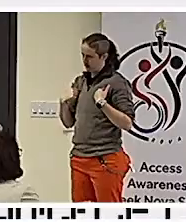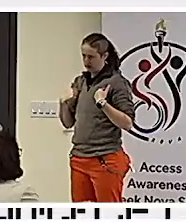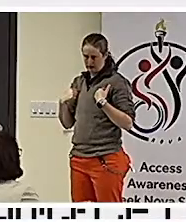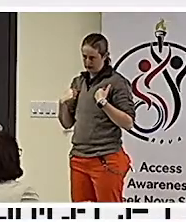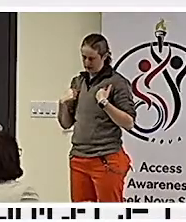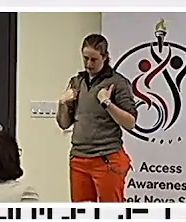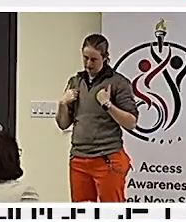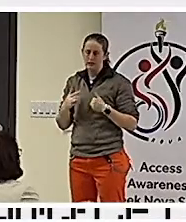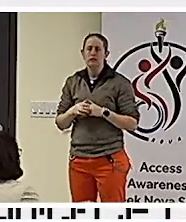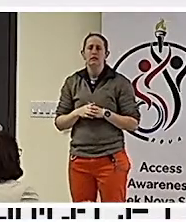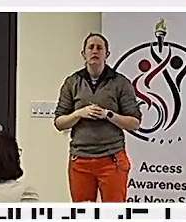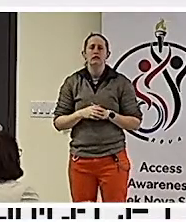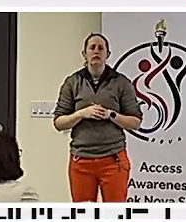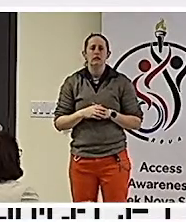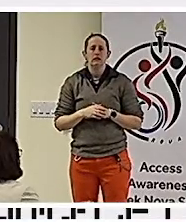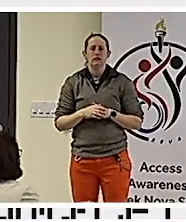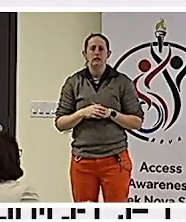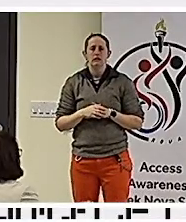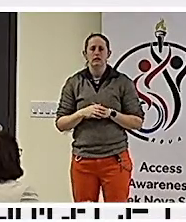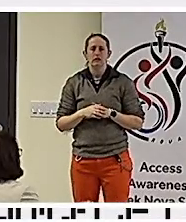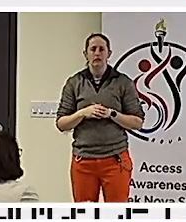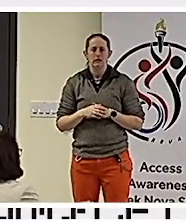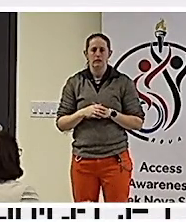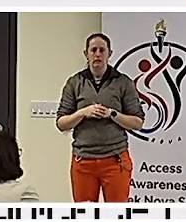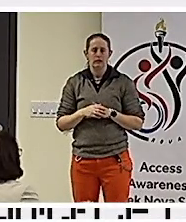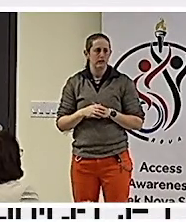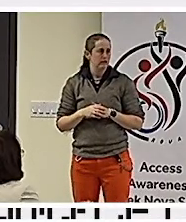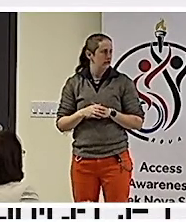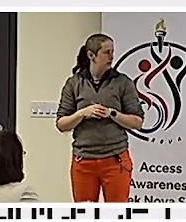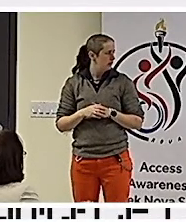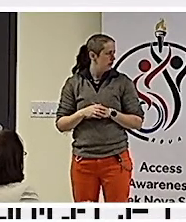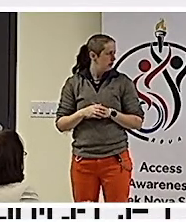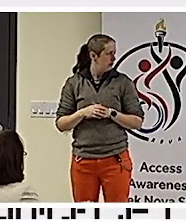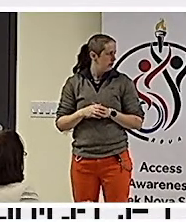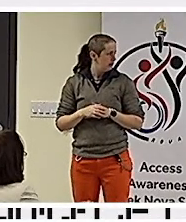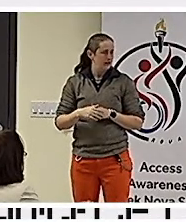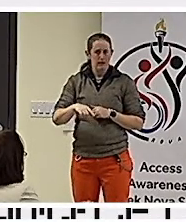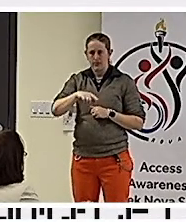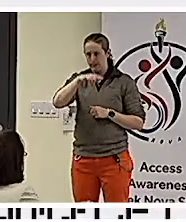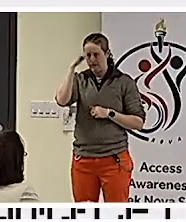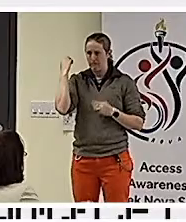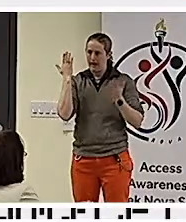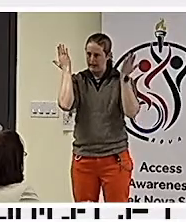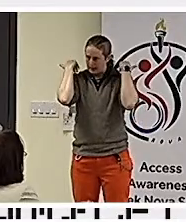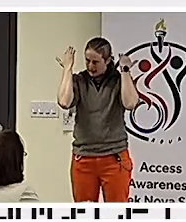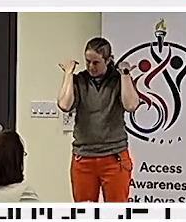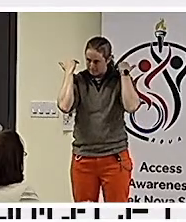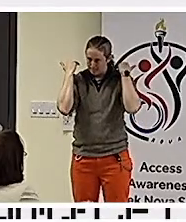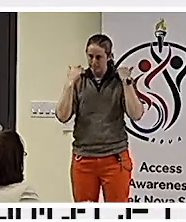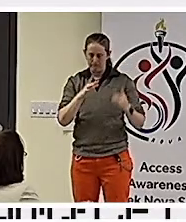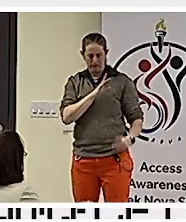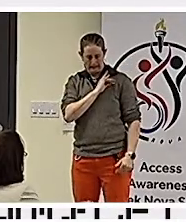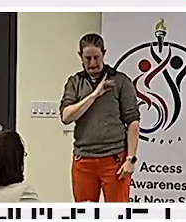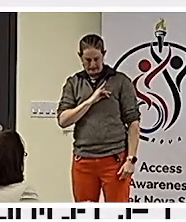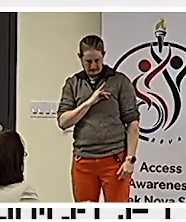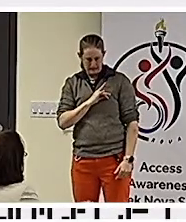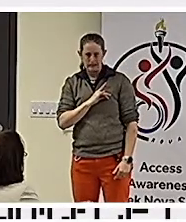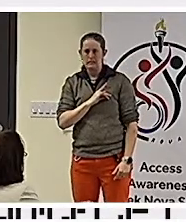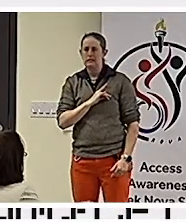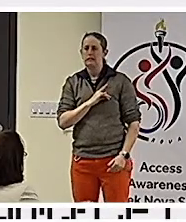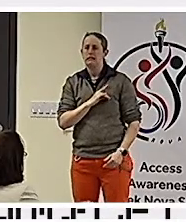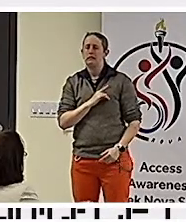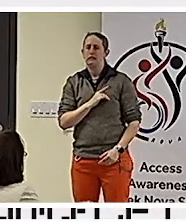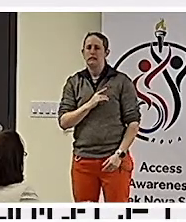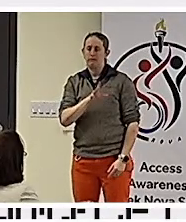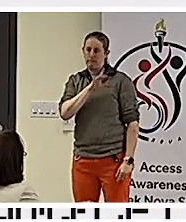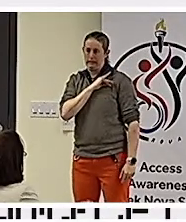little bit. However, I won't take long. I wear a black cape with some pins on. One pin is actually